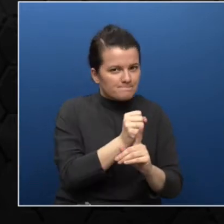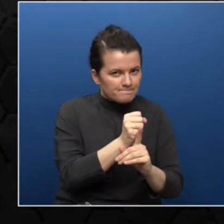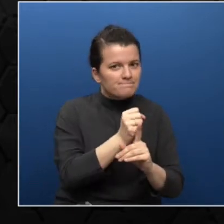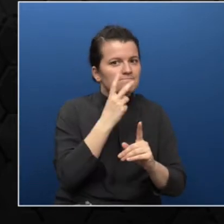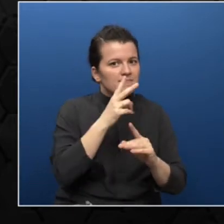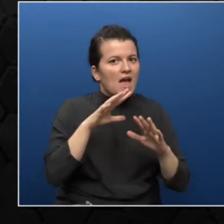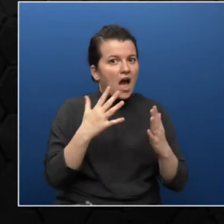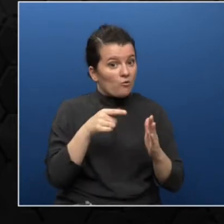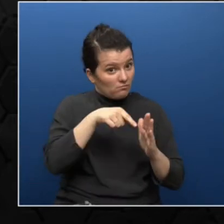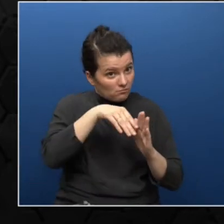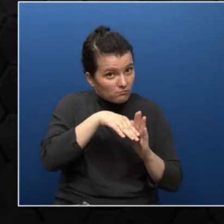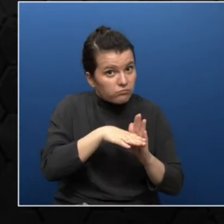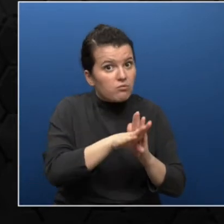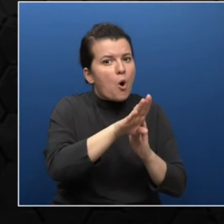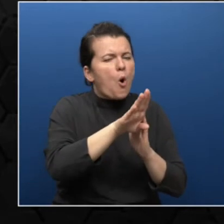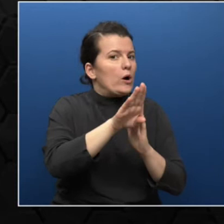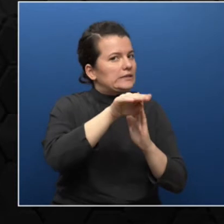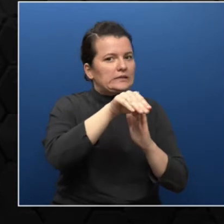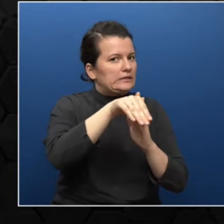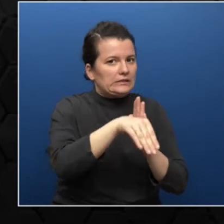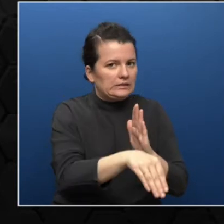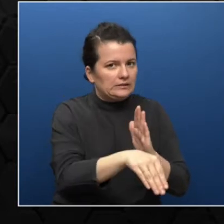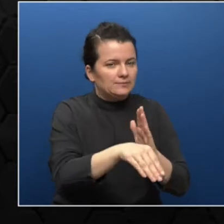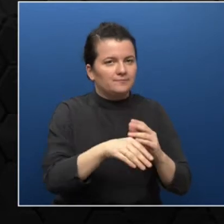artificial health assistant comes in, right?